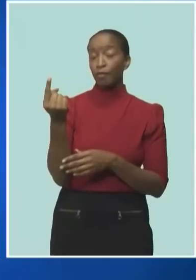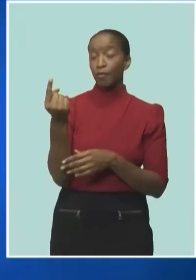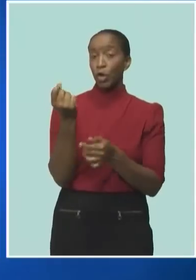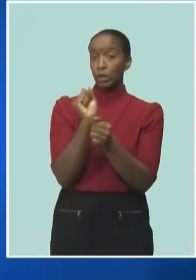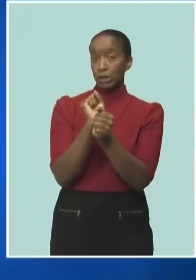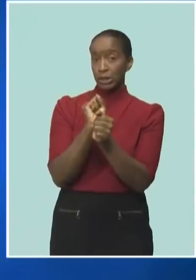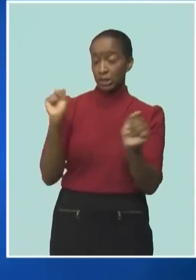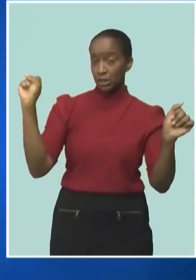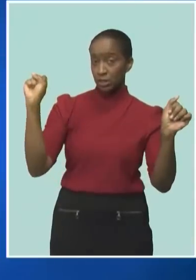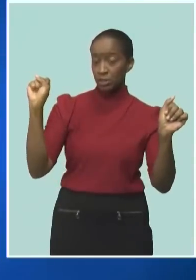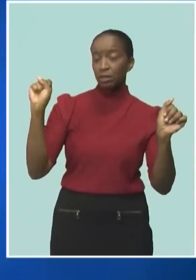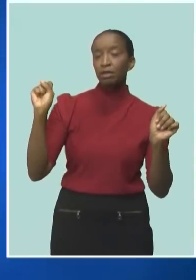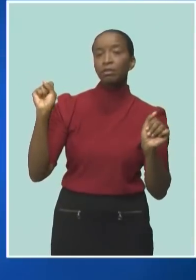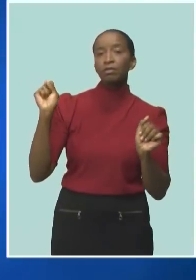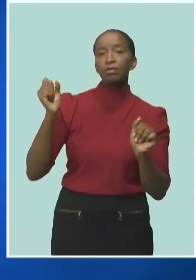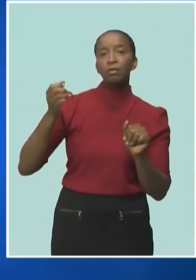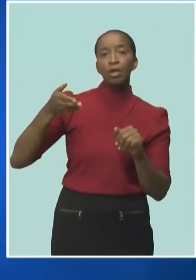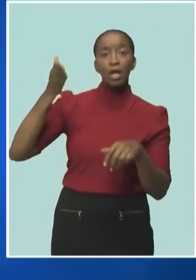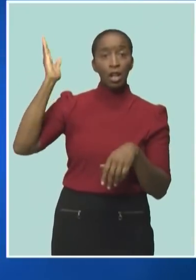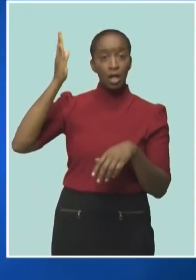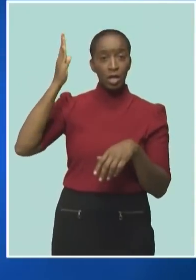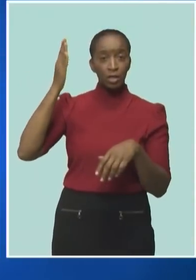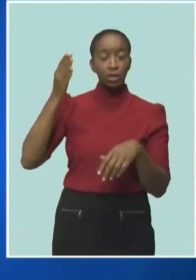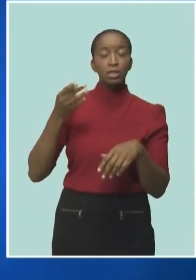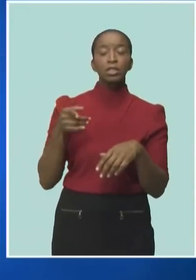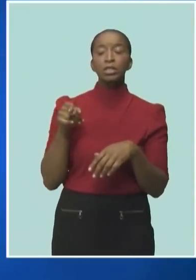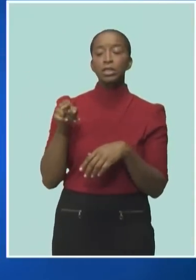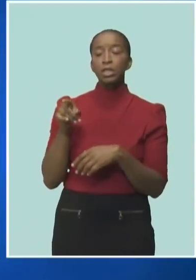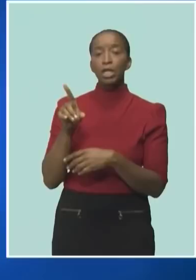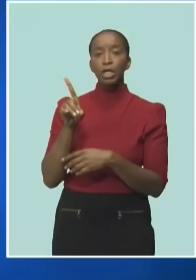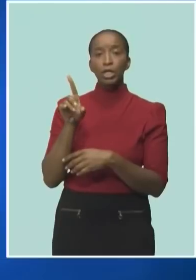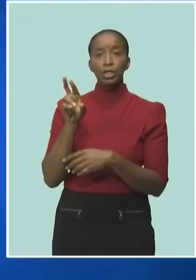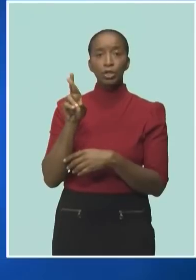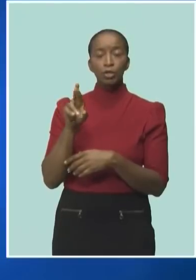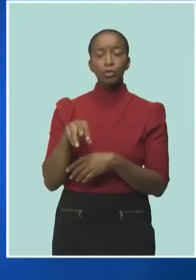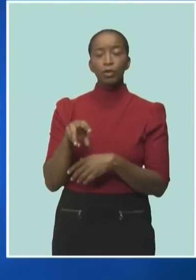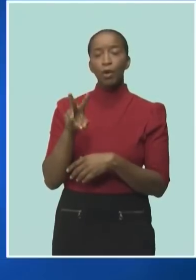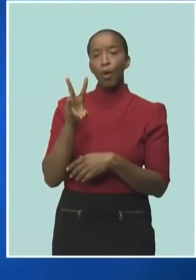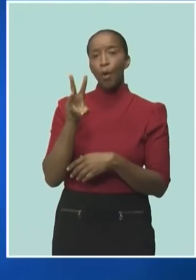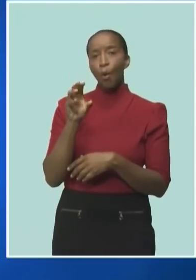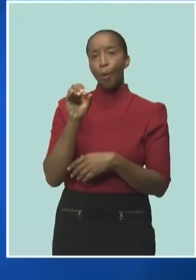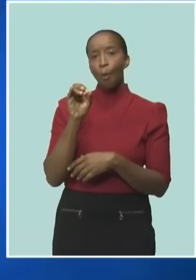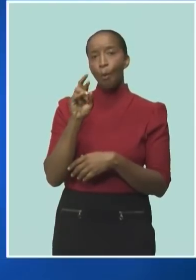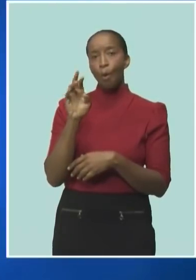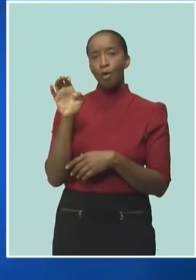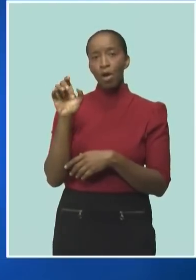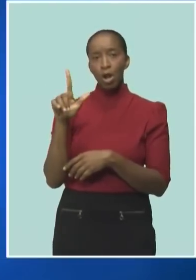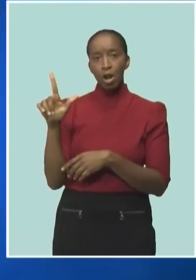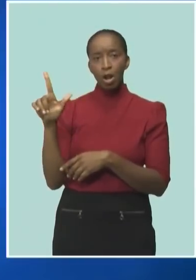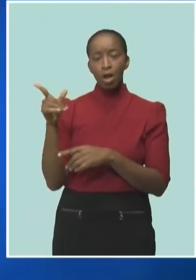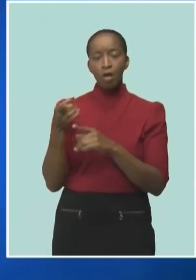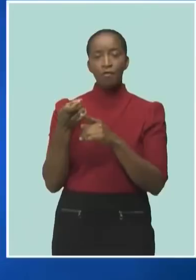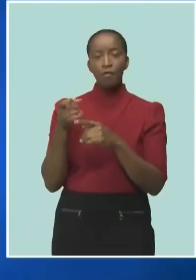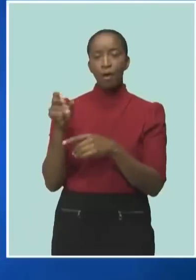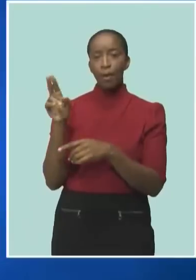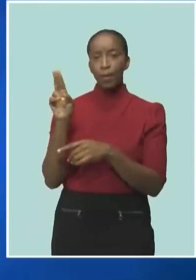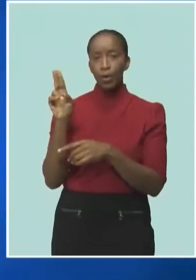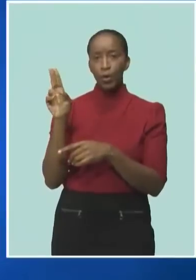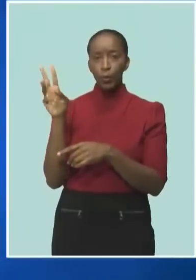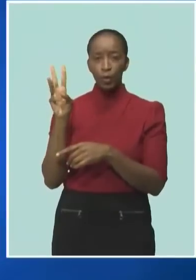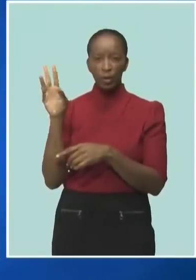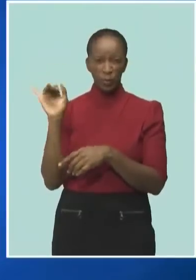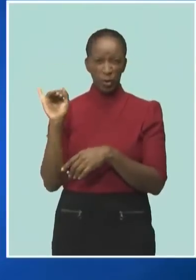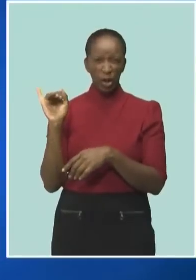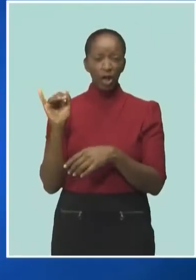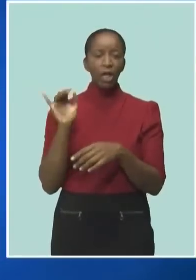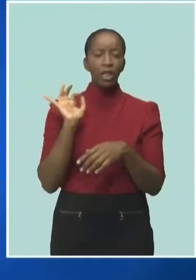lecture by Dr. Rodney Worrell of the University of the West Indies. And he will be speaking about coffee's rebellion,